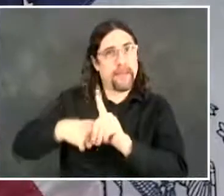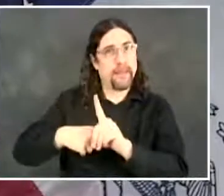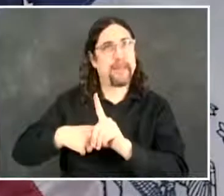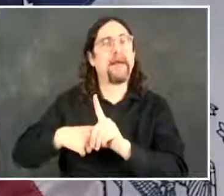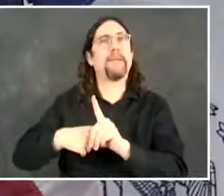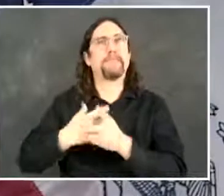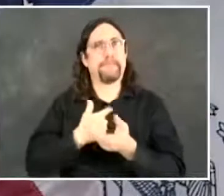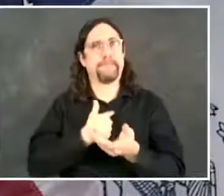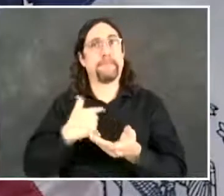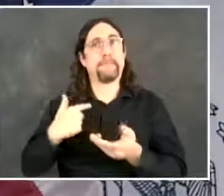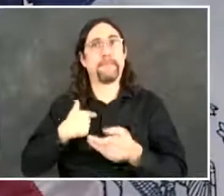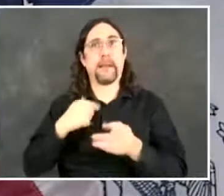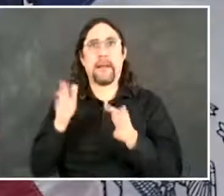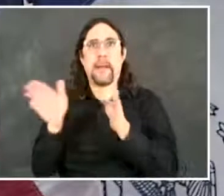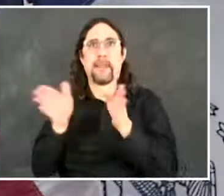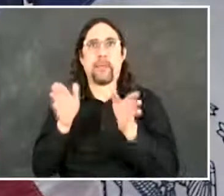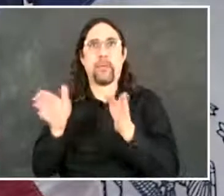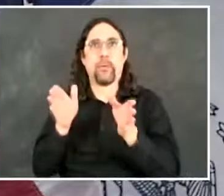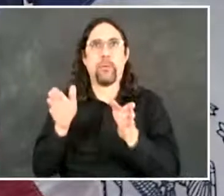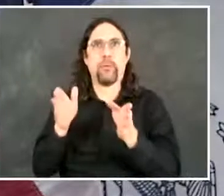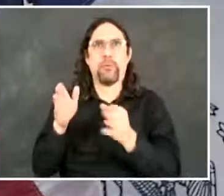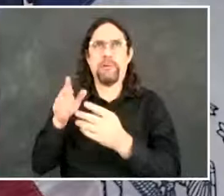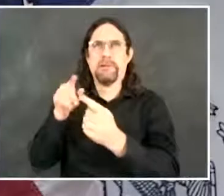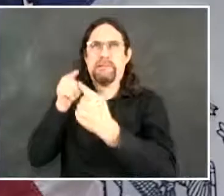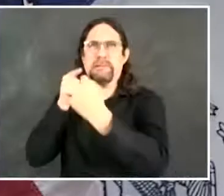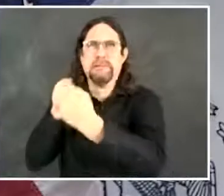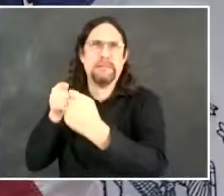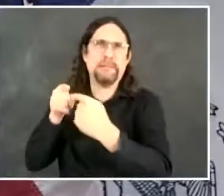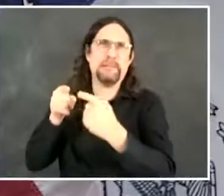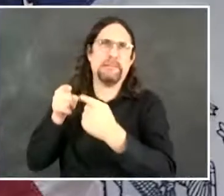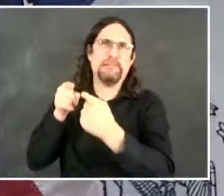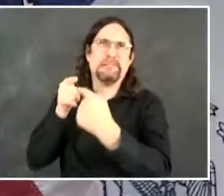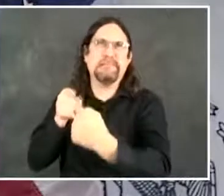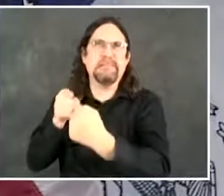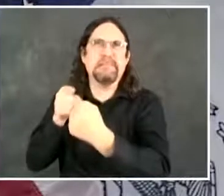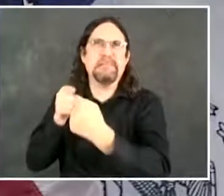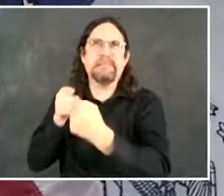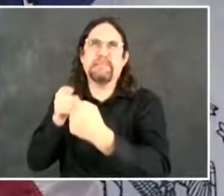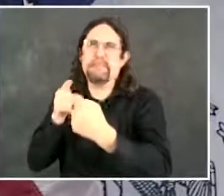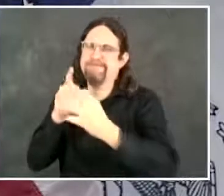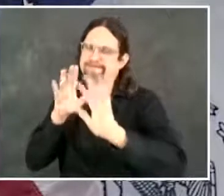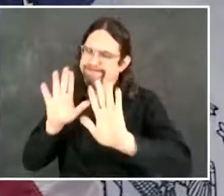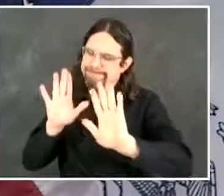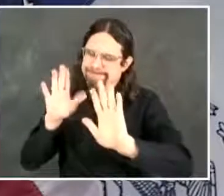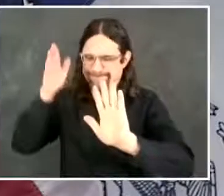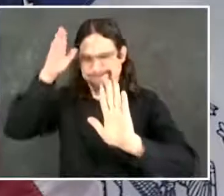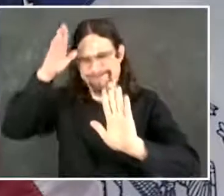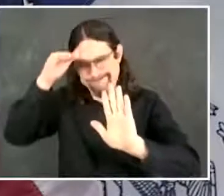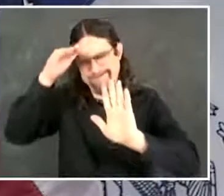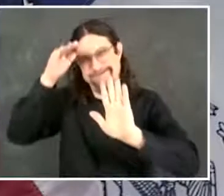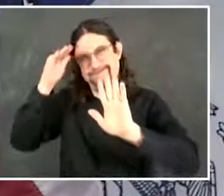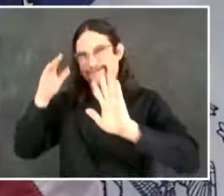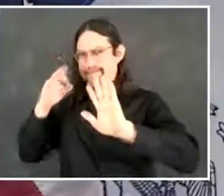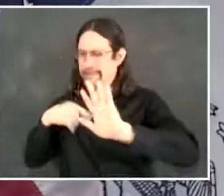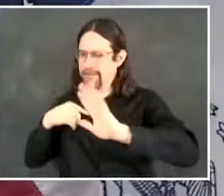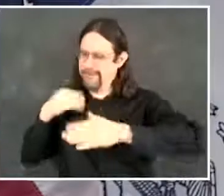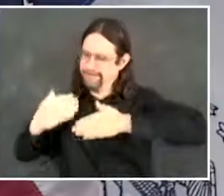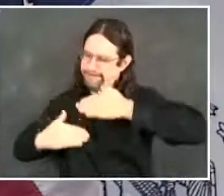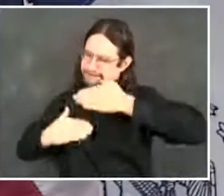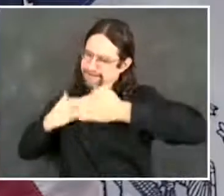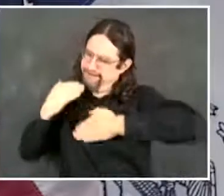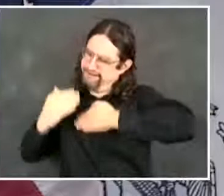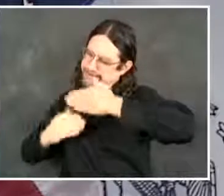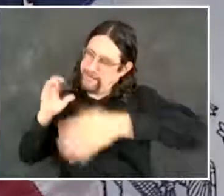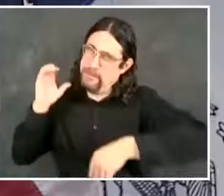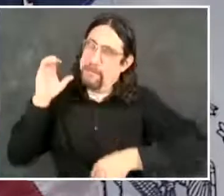and disciplined. And the warmer weather will make that harder. But I've seen so much from all of you already, so much